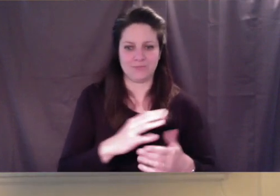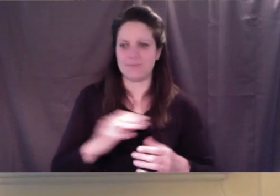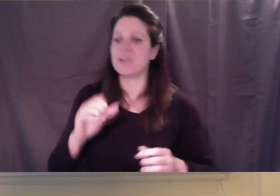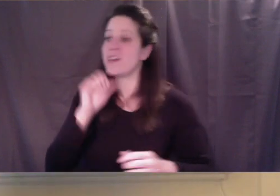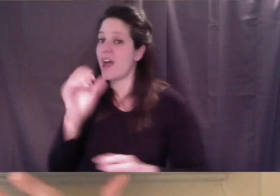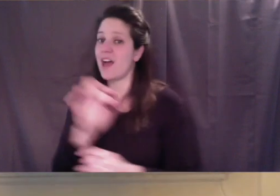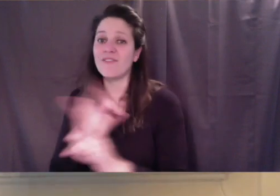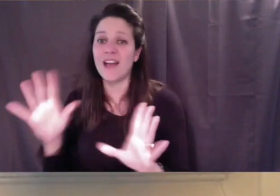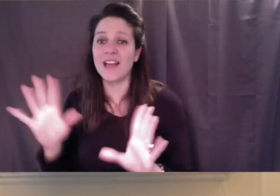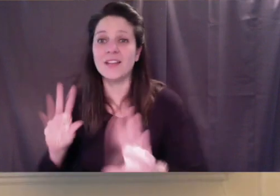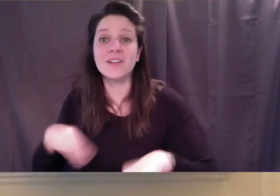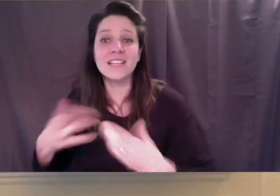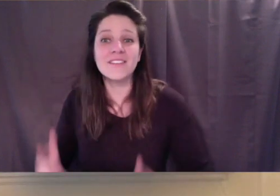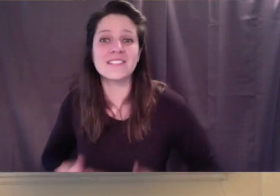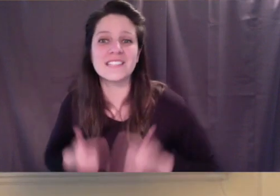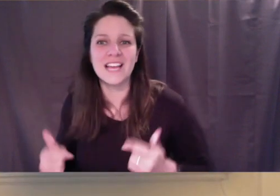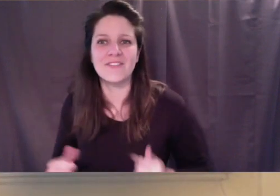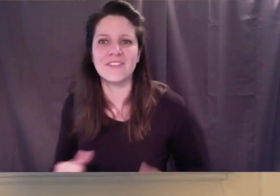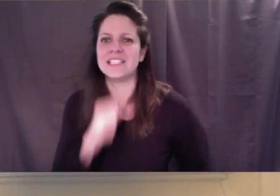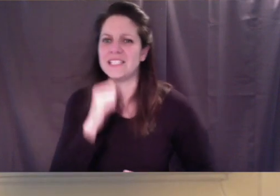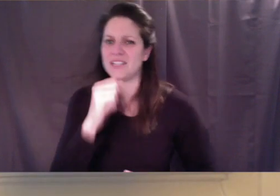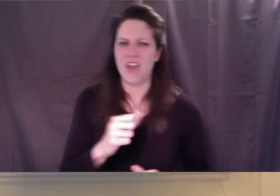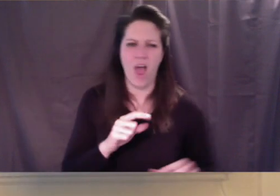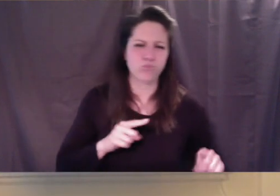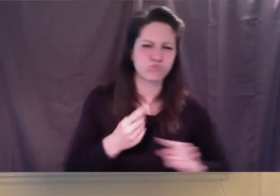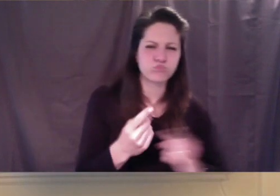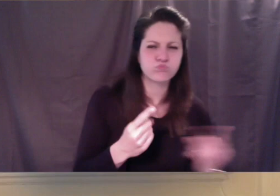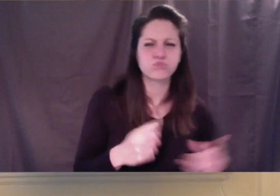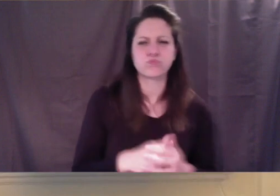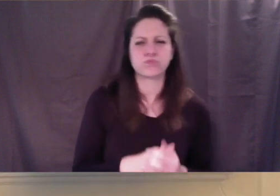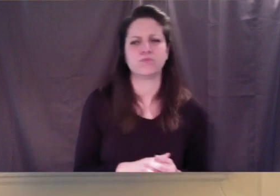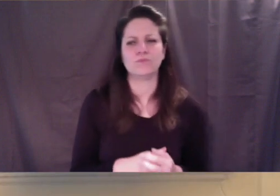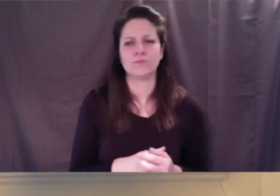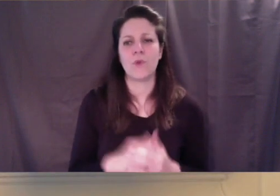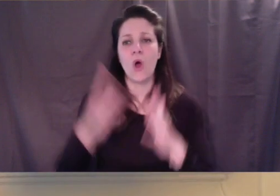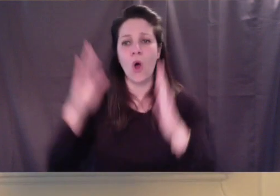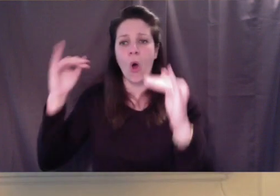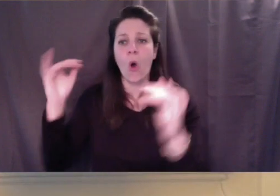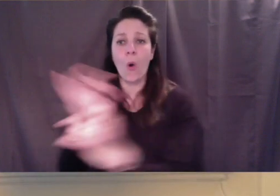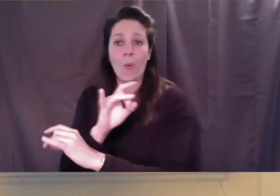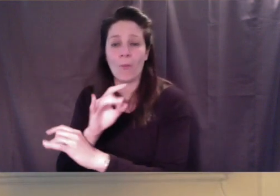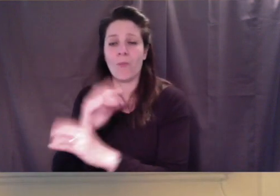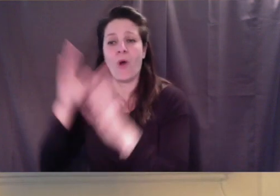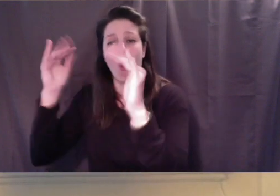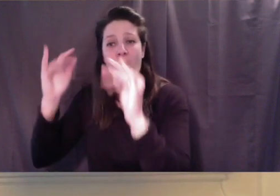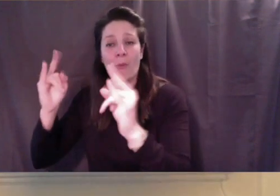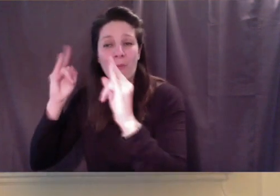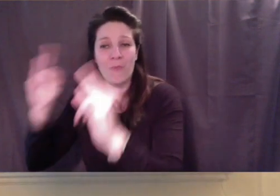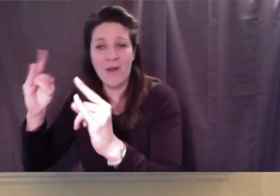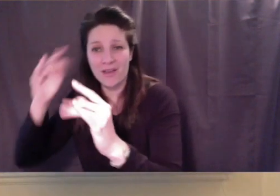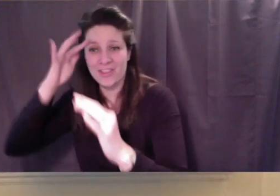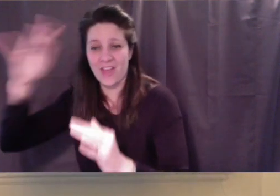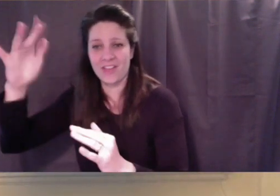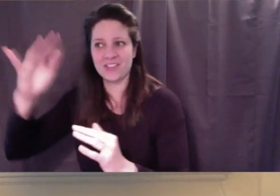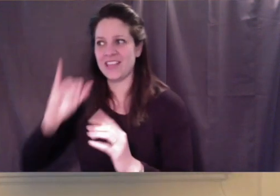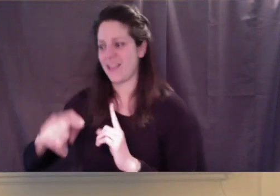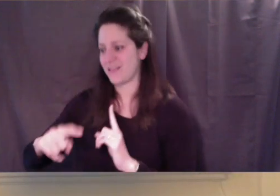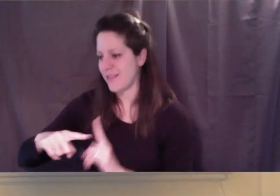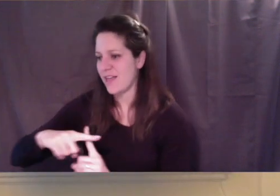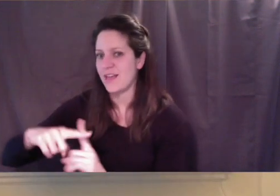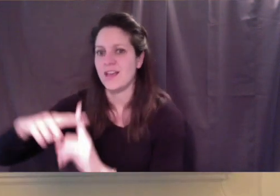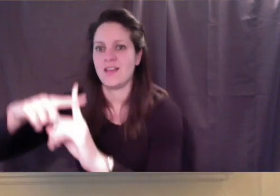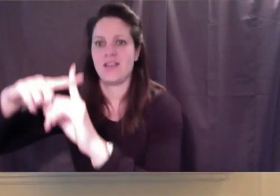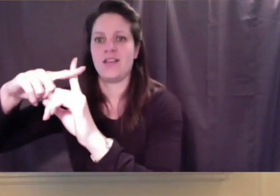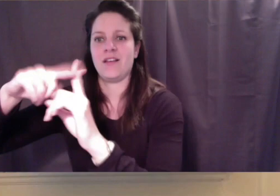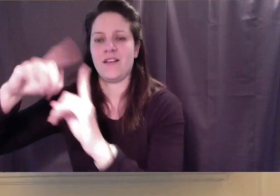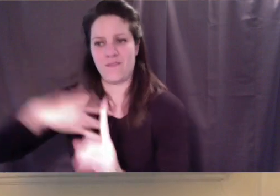is nonviolent and life-giving. In the midst of chaos, hope punk theology is built on the force of optimism